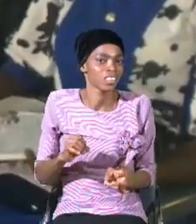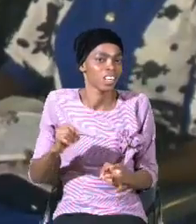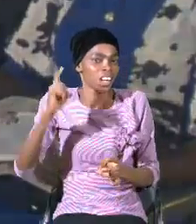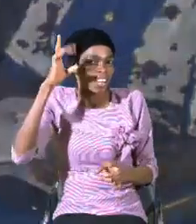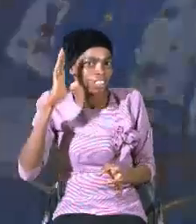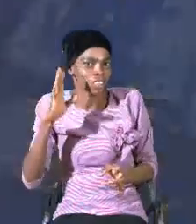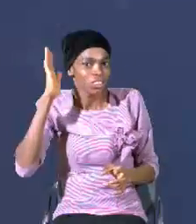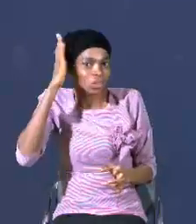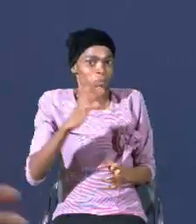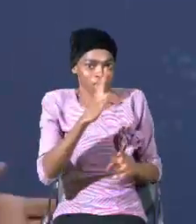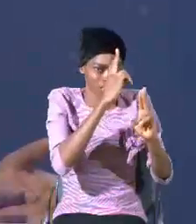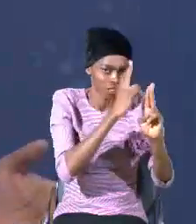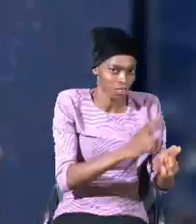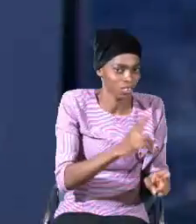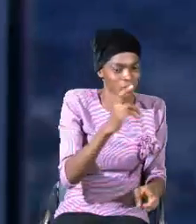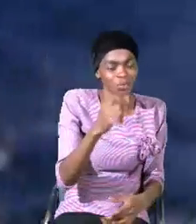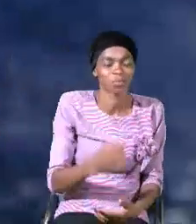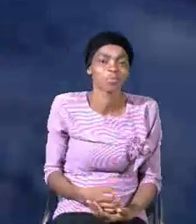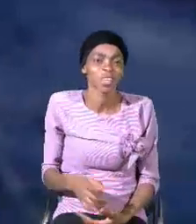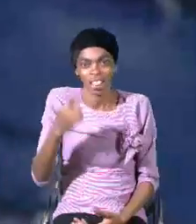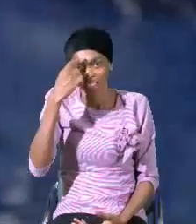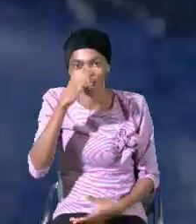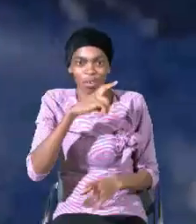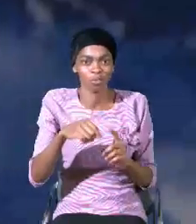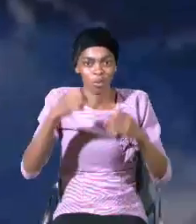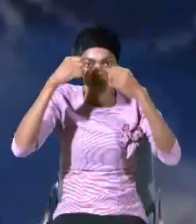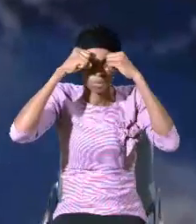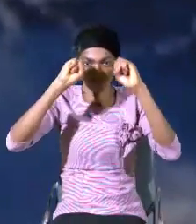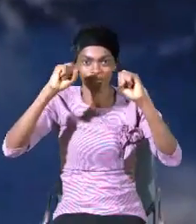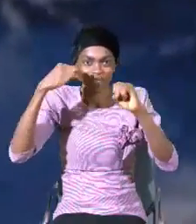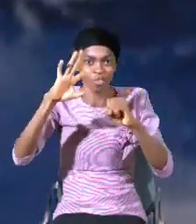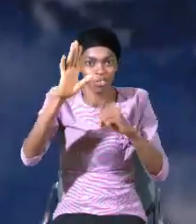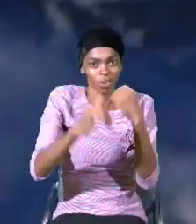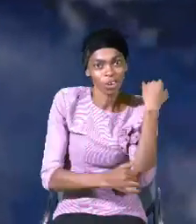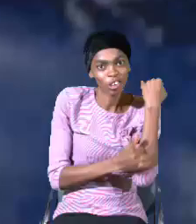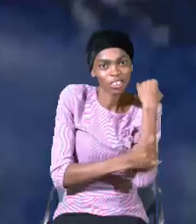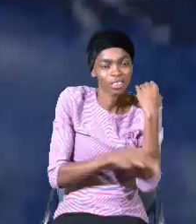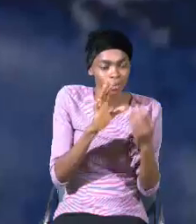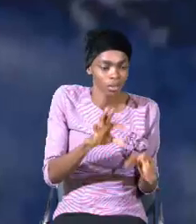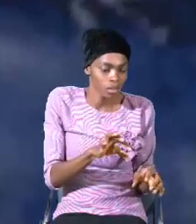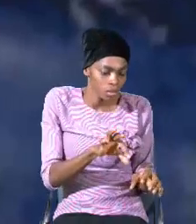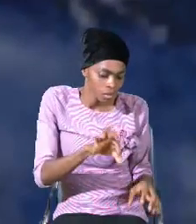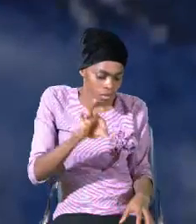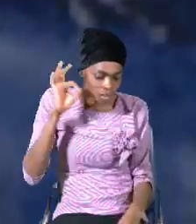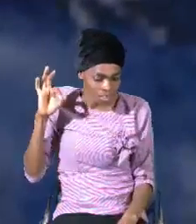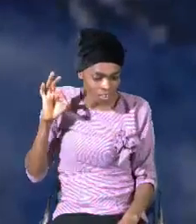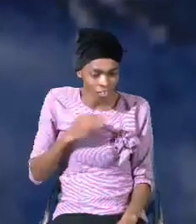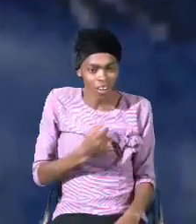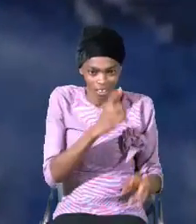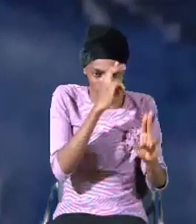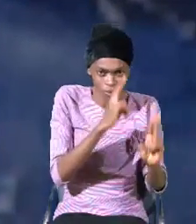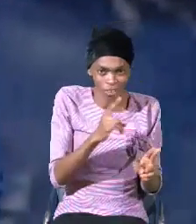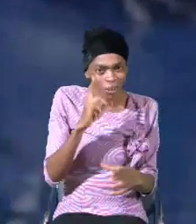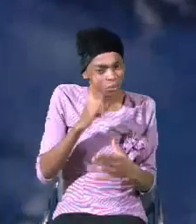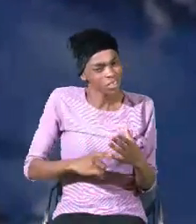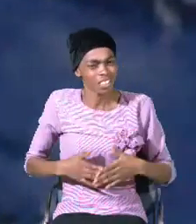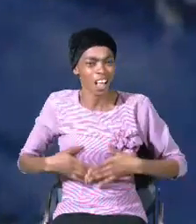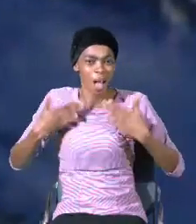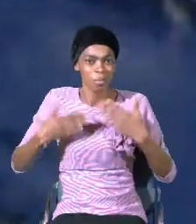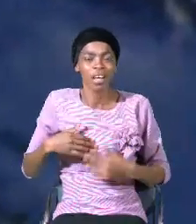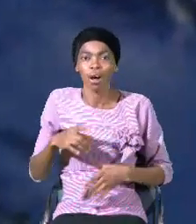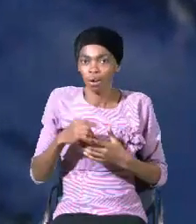Can you think of if the president of our country will single you out and honor you? What an honor. Can you think if the governor of